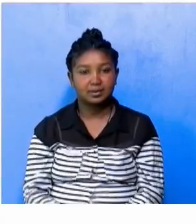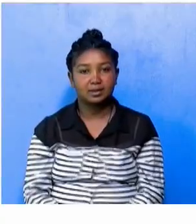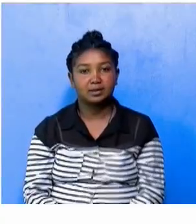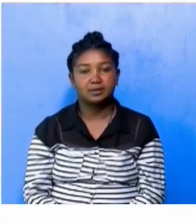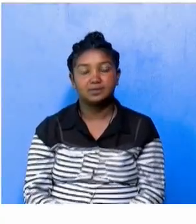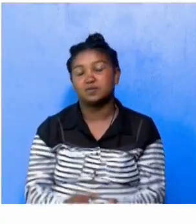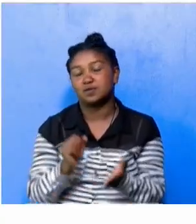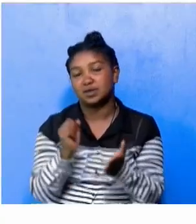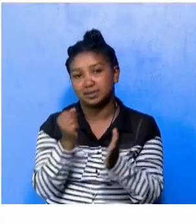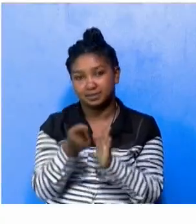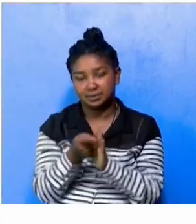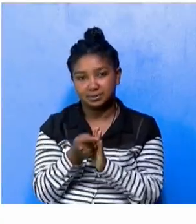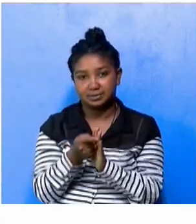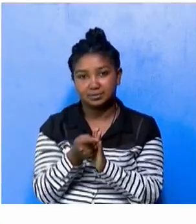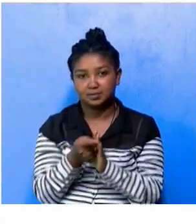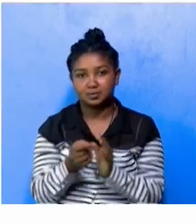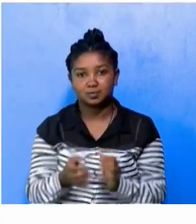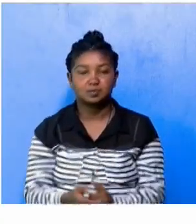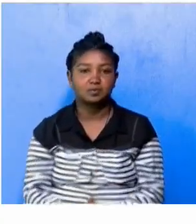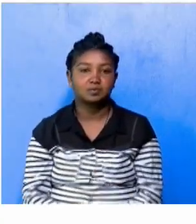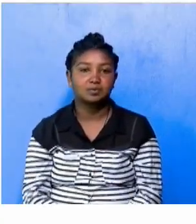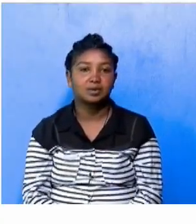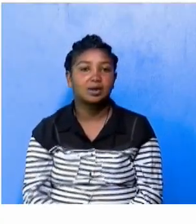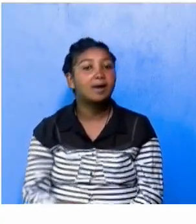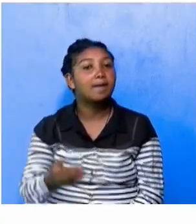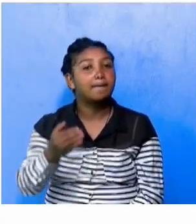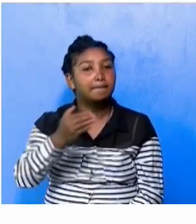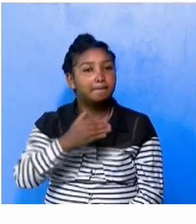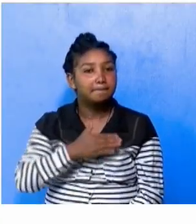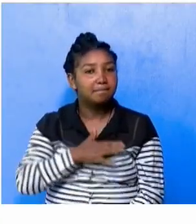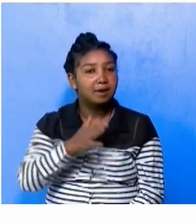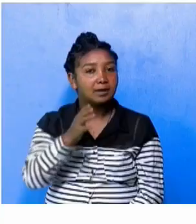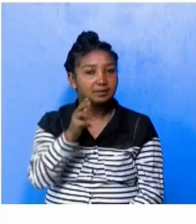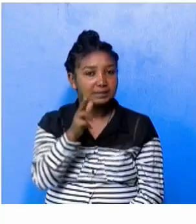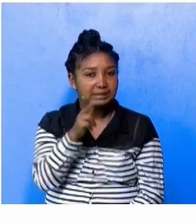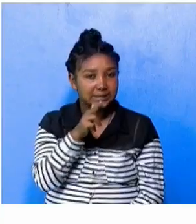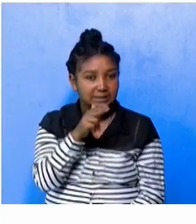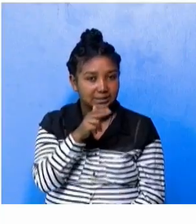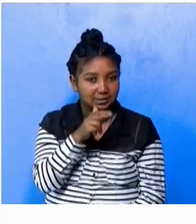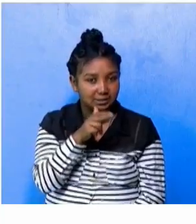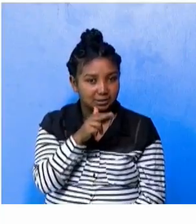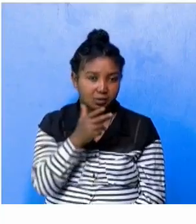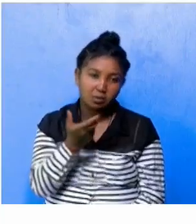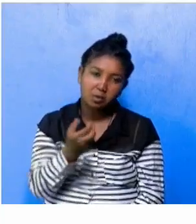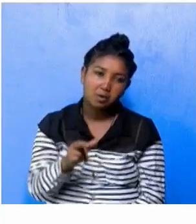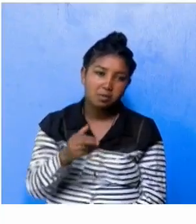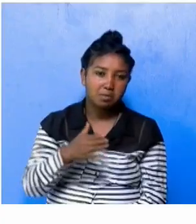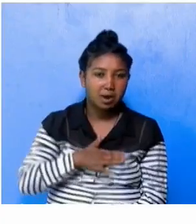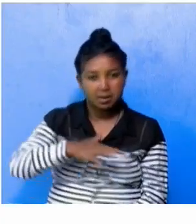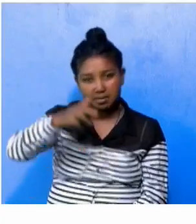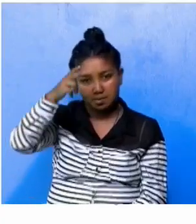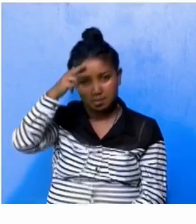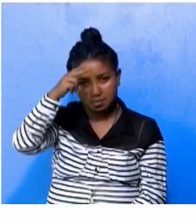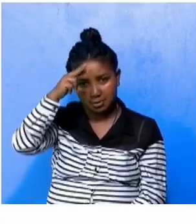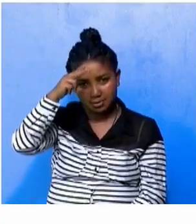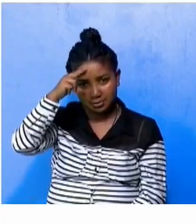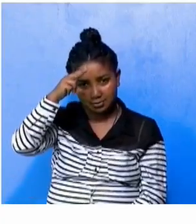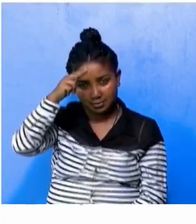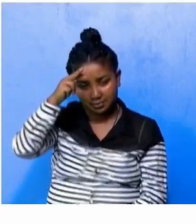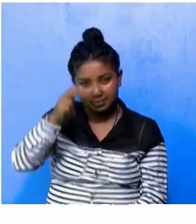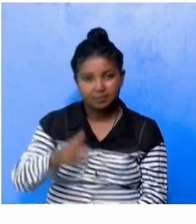for example, my sister or my brother